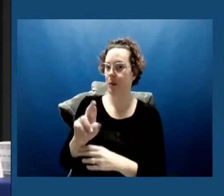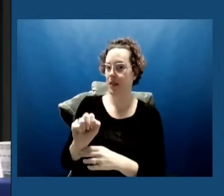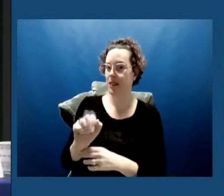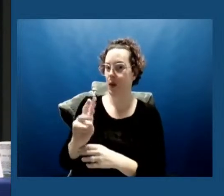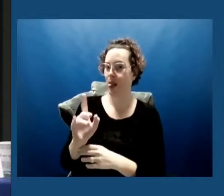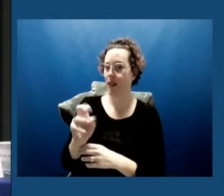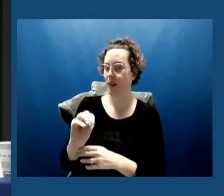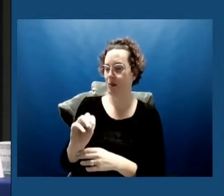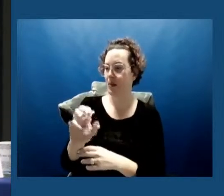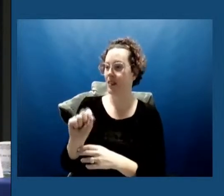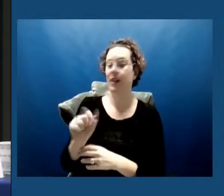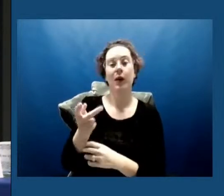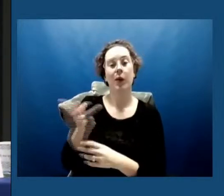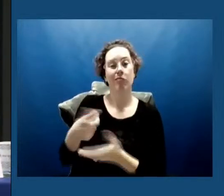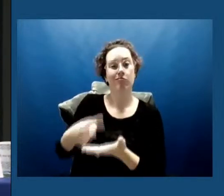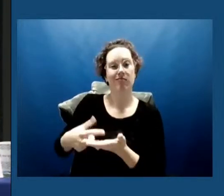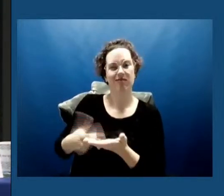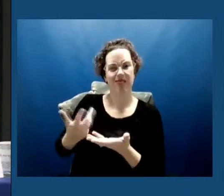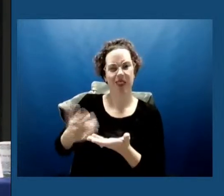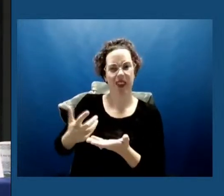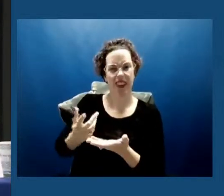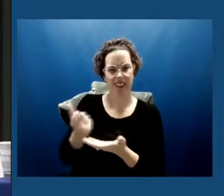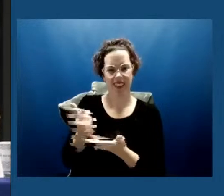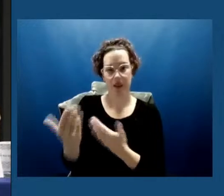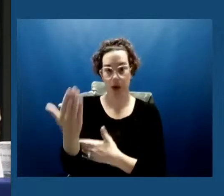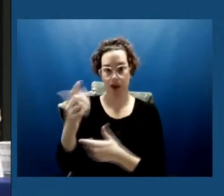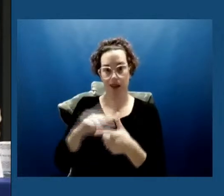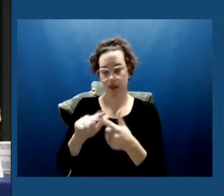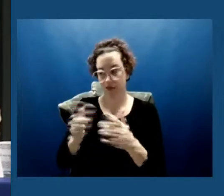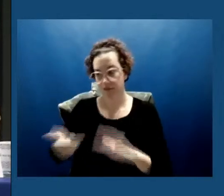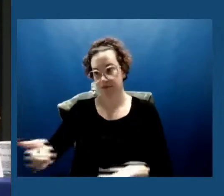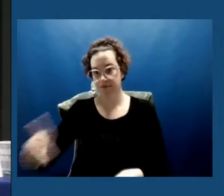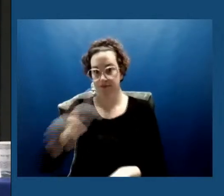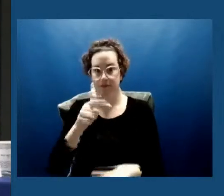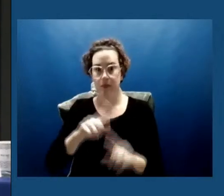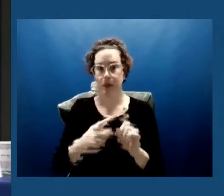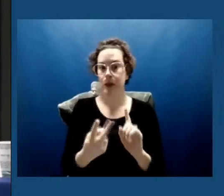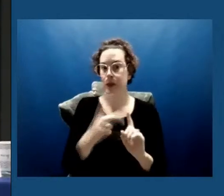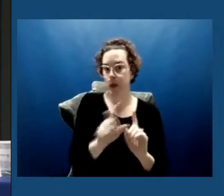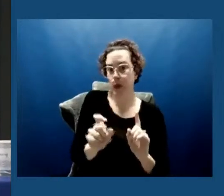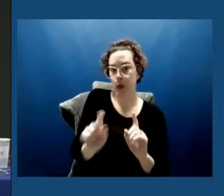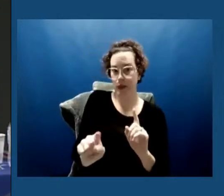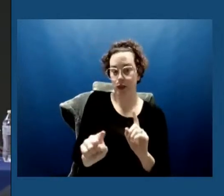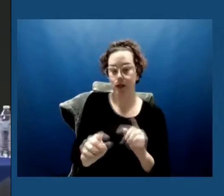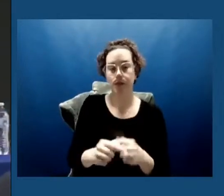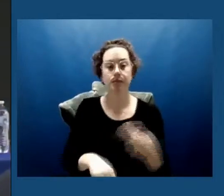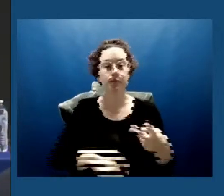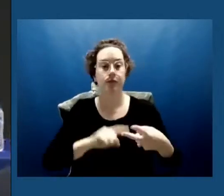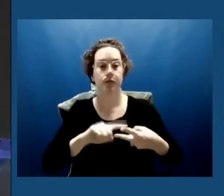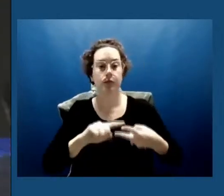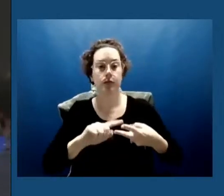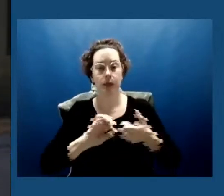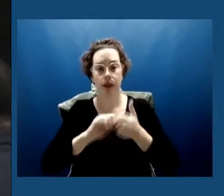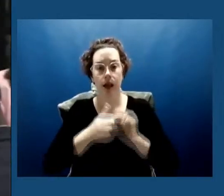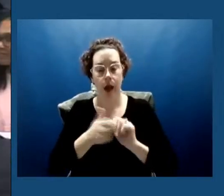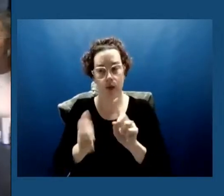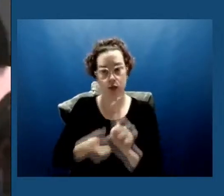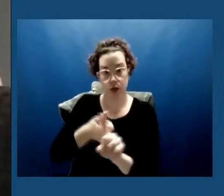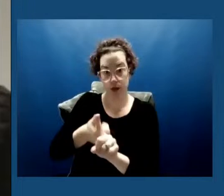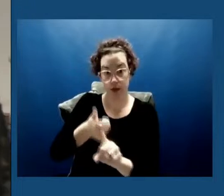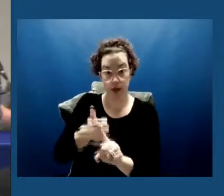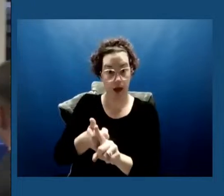then you can turn it over to your colleagues. 2 questions for you. One is, how did you